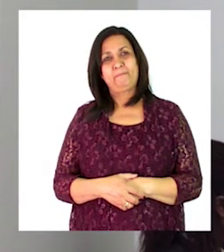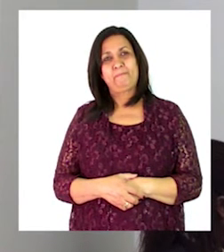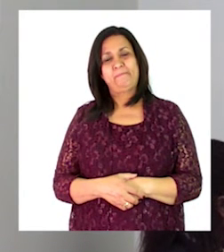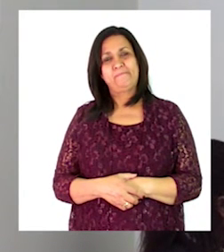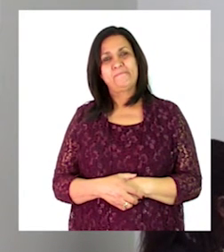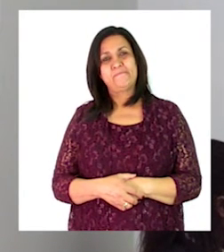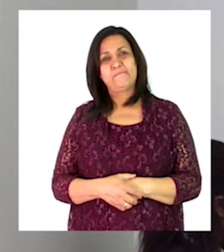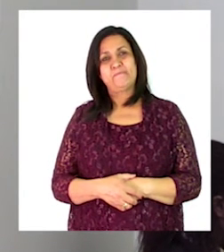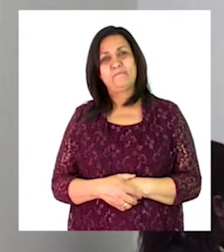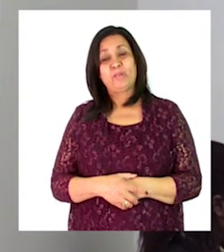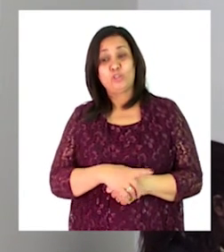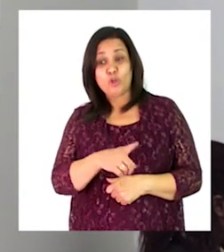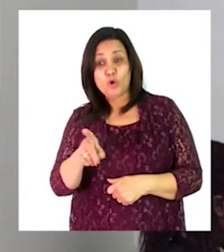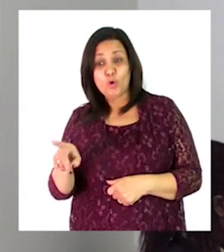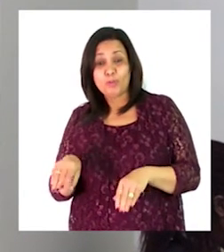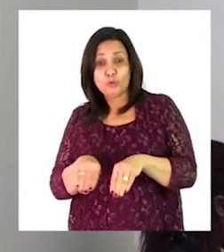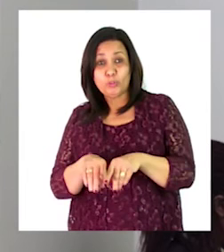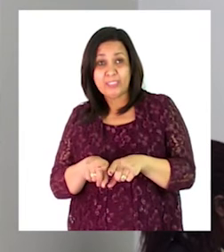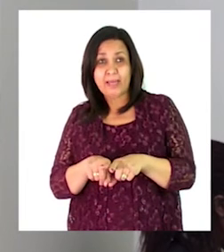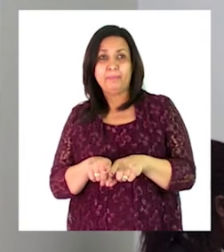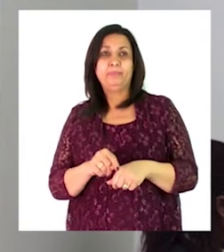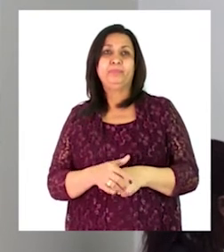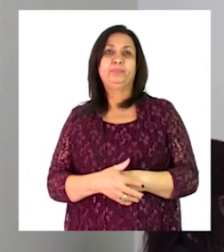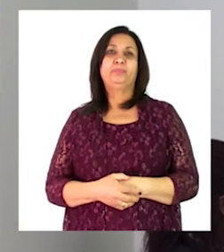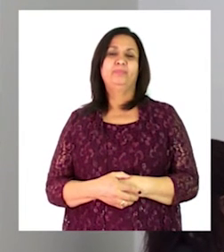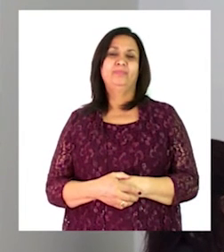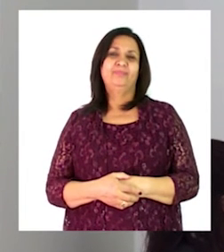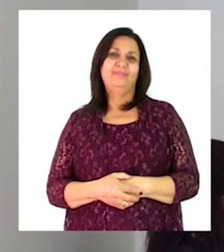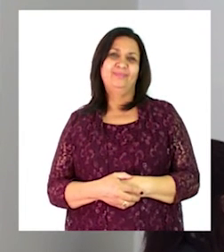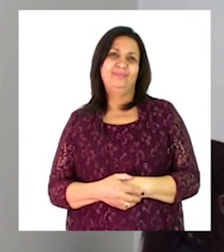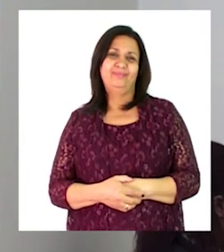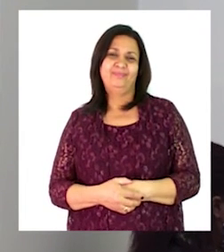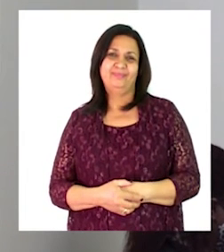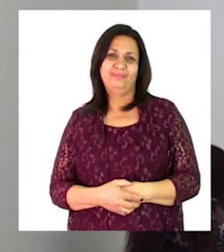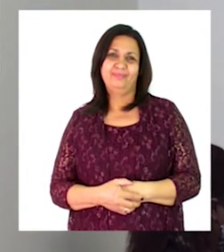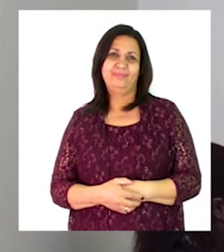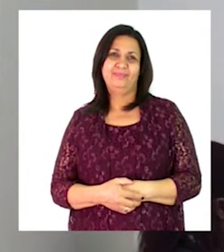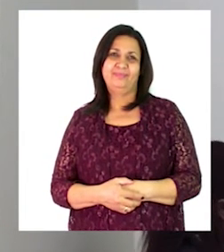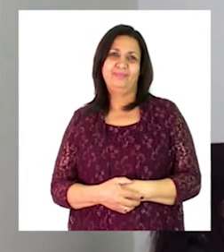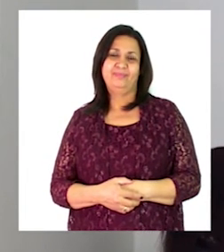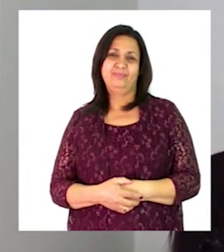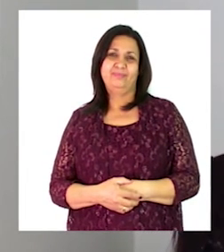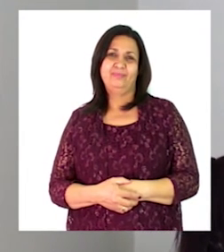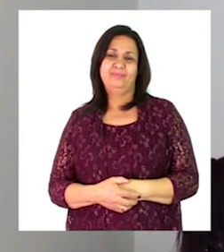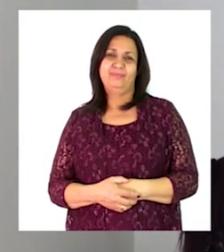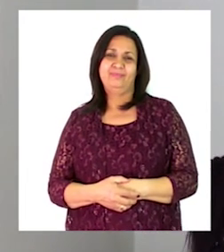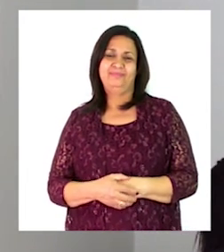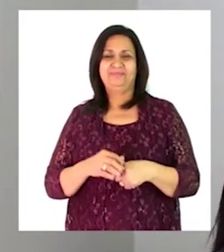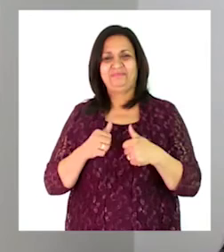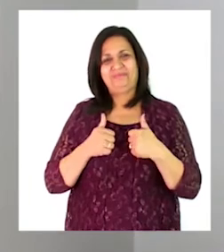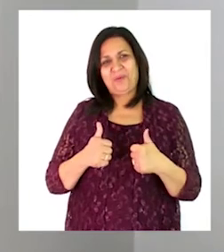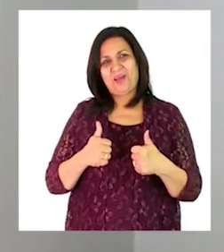your booklet. Follow the arrows shown in the booklet. Well